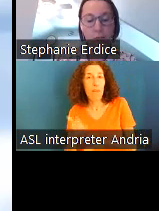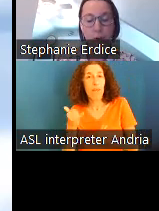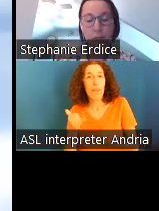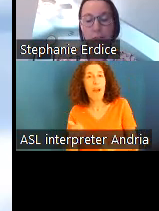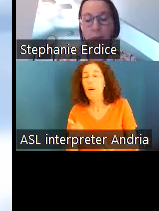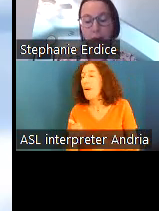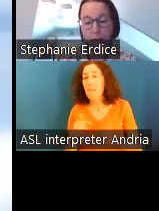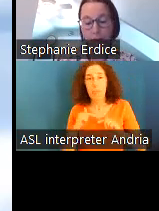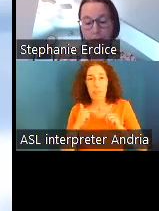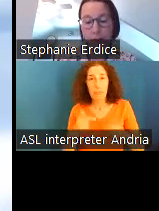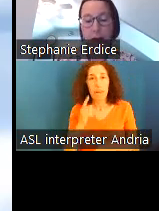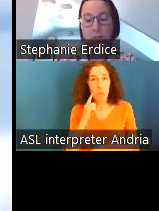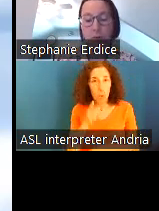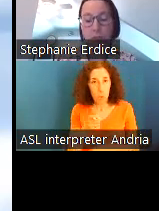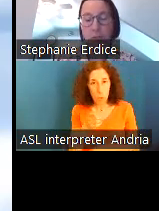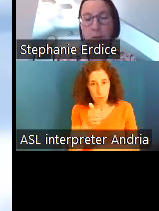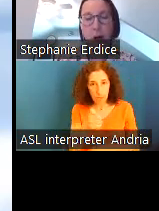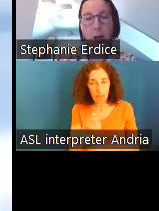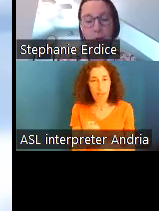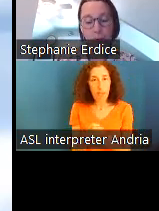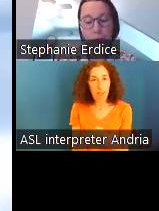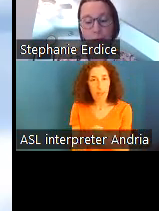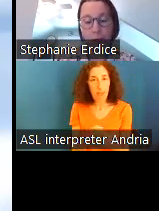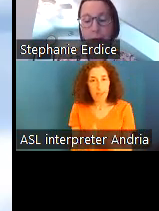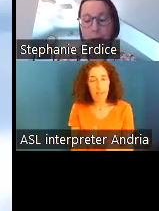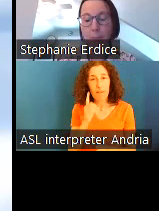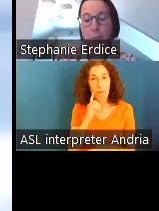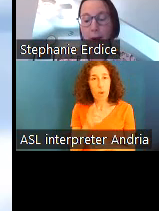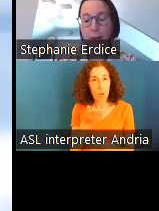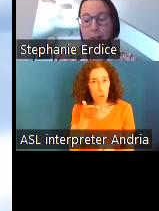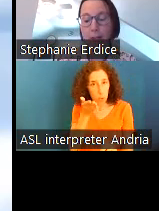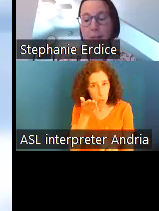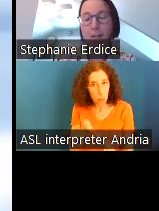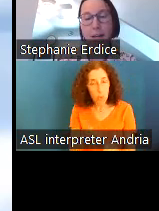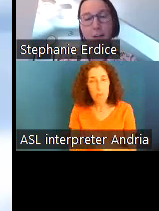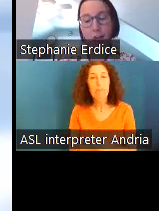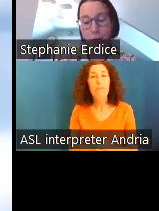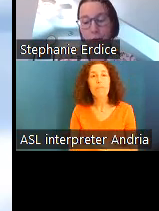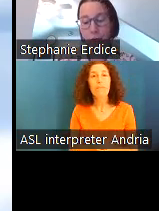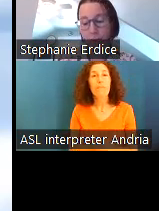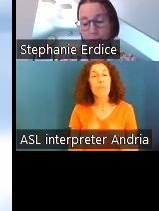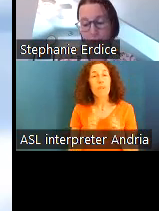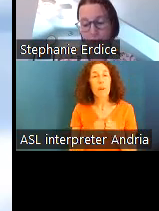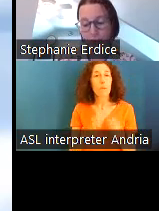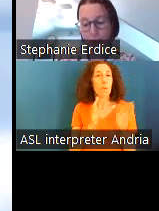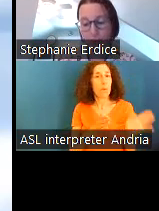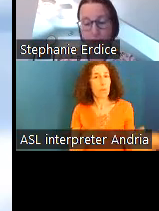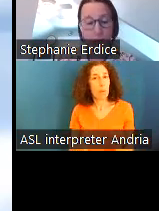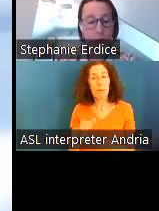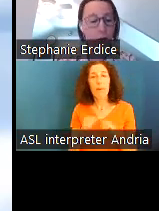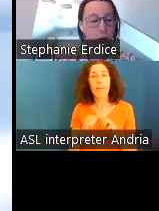our sexual assault victim advocates, and it focuses on you and preparing and sustaining you for this